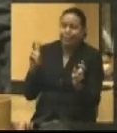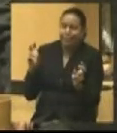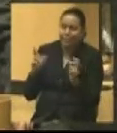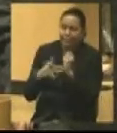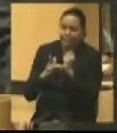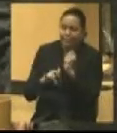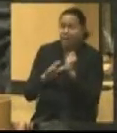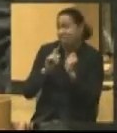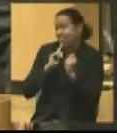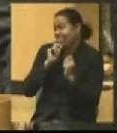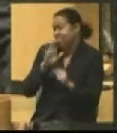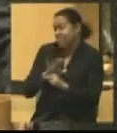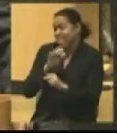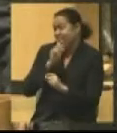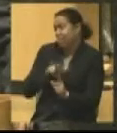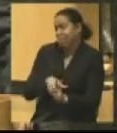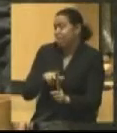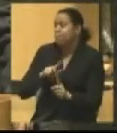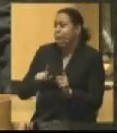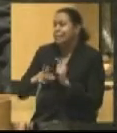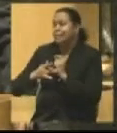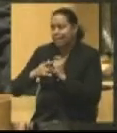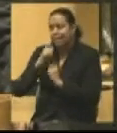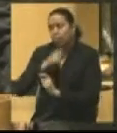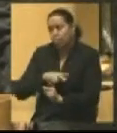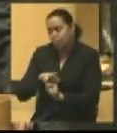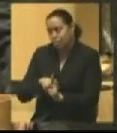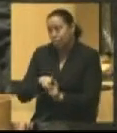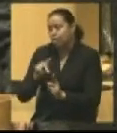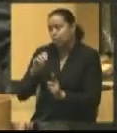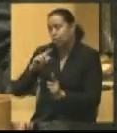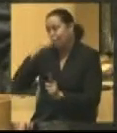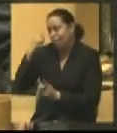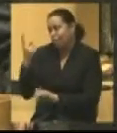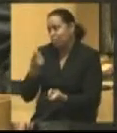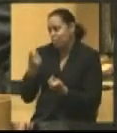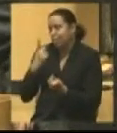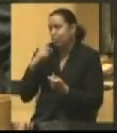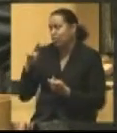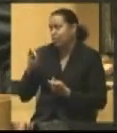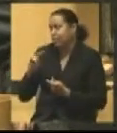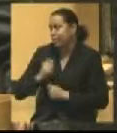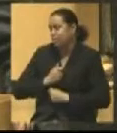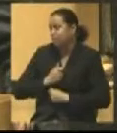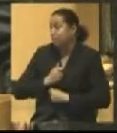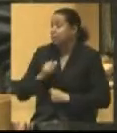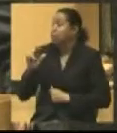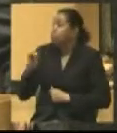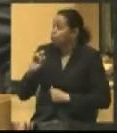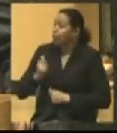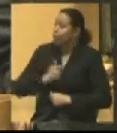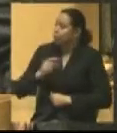don't fully apply to emancipation, but technically they do not apply to black recruitment in the Union Army, and the Union Army immediately